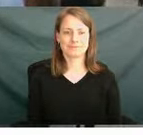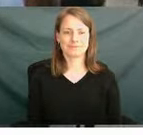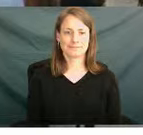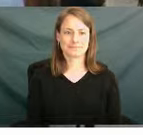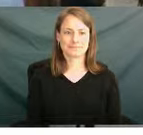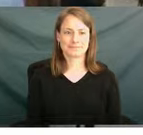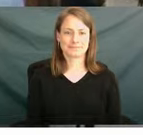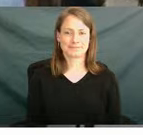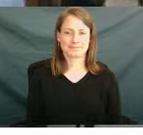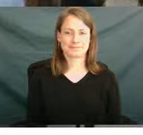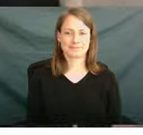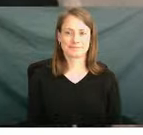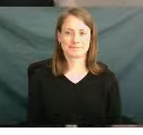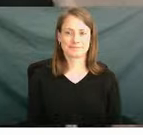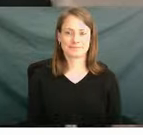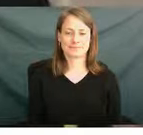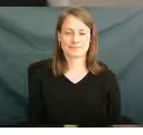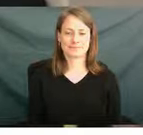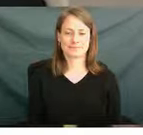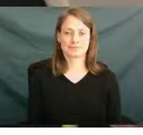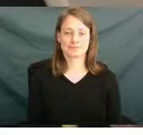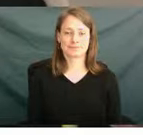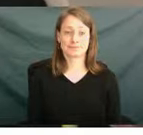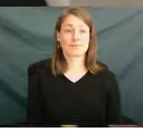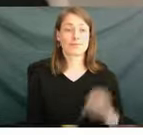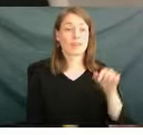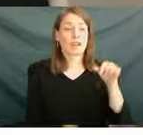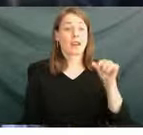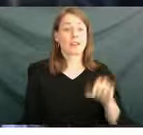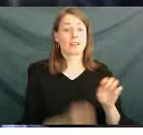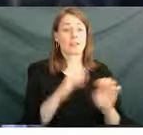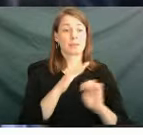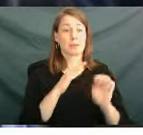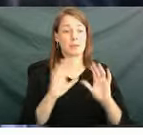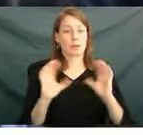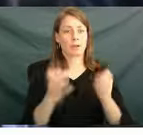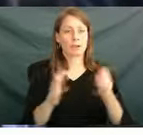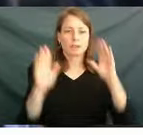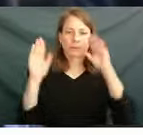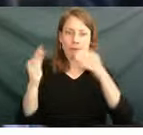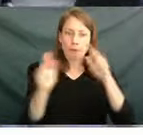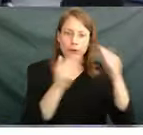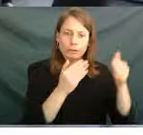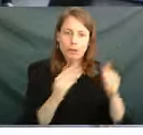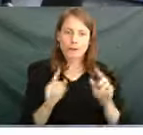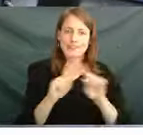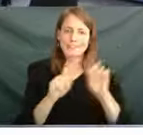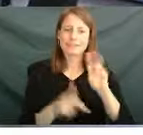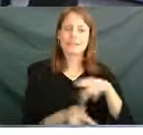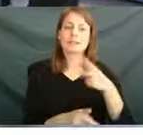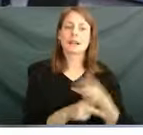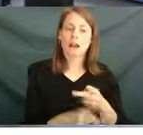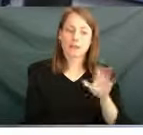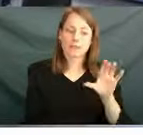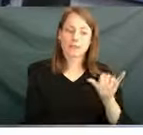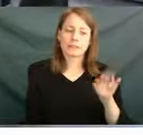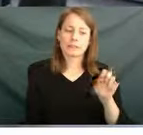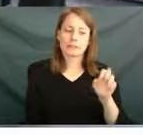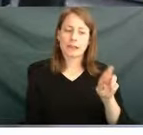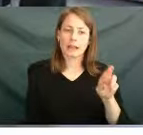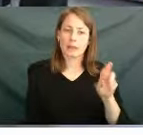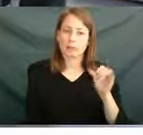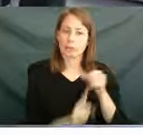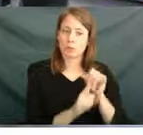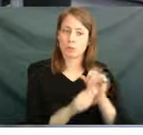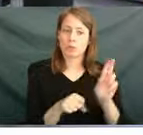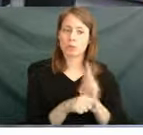This primary class is focusing on the different forms and effects of cyberbullying using role play. I'll give you each a scenario and I